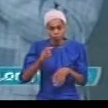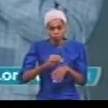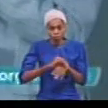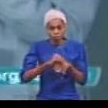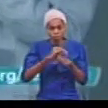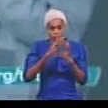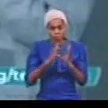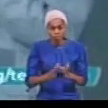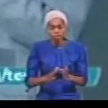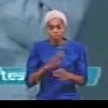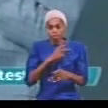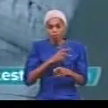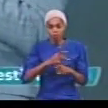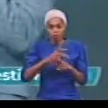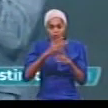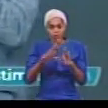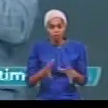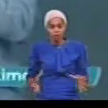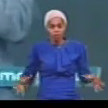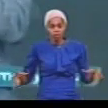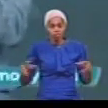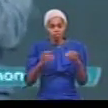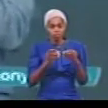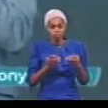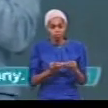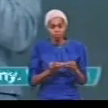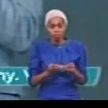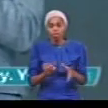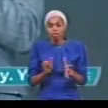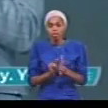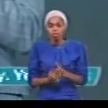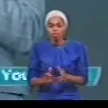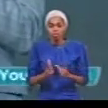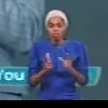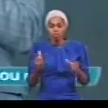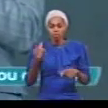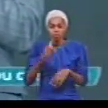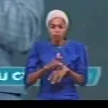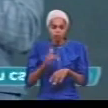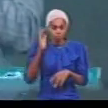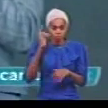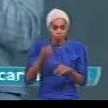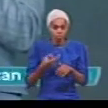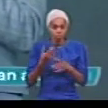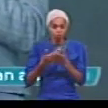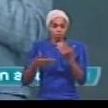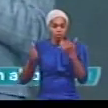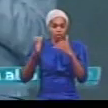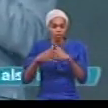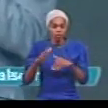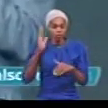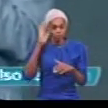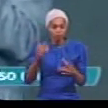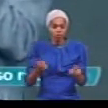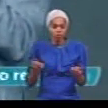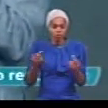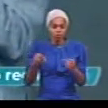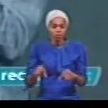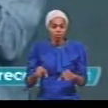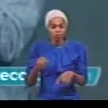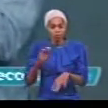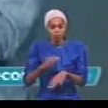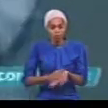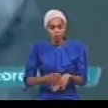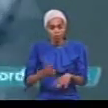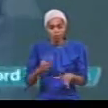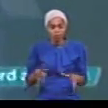conference, great touch from heaven will come down upon the conference. And in the evening,